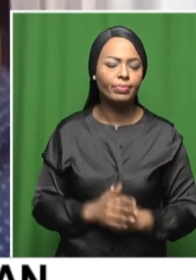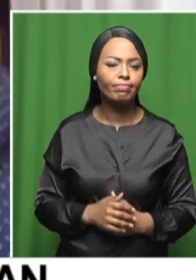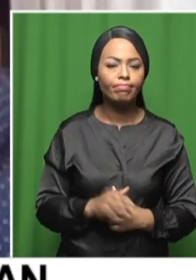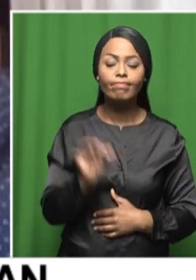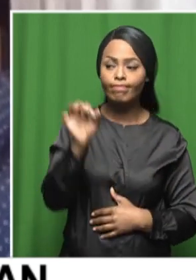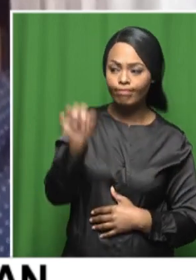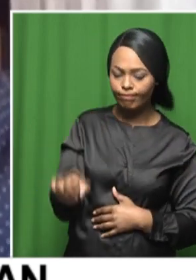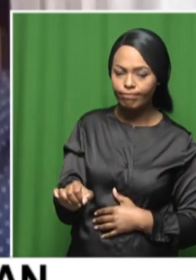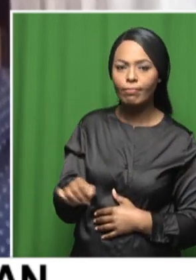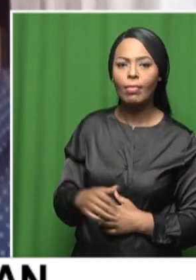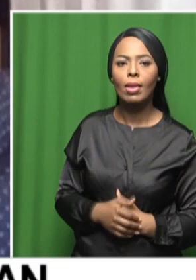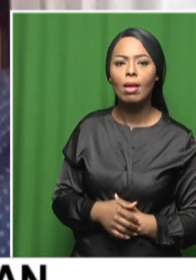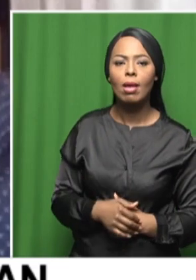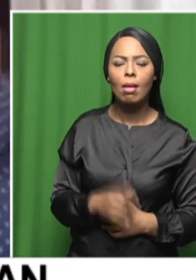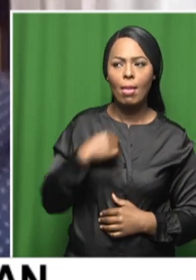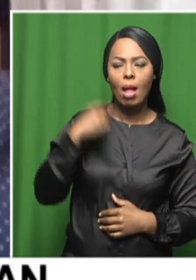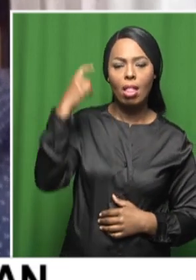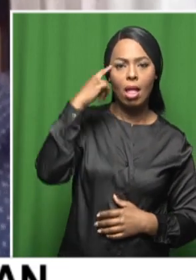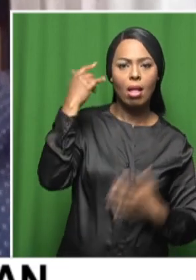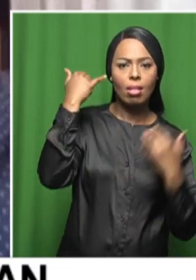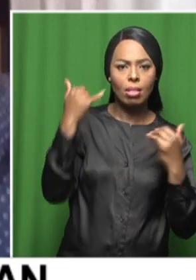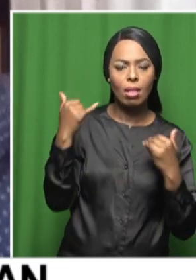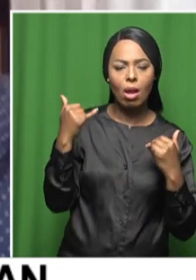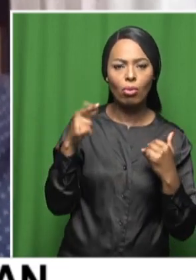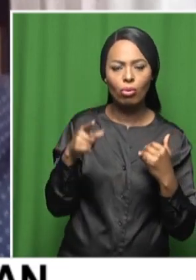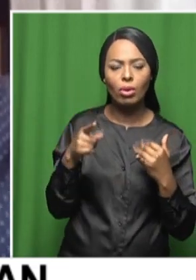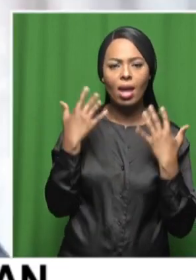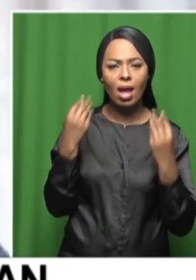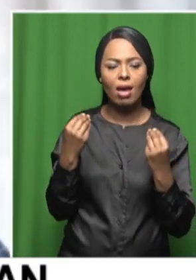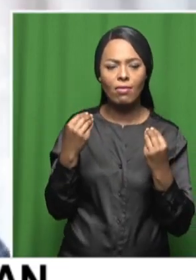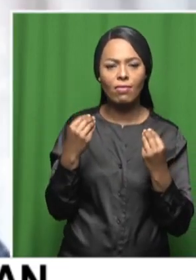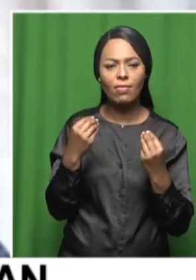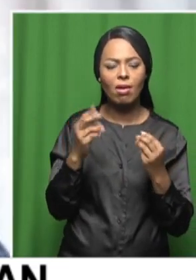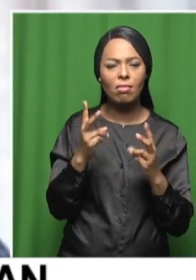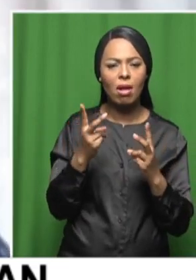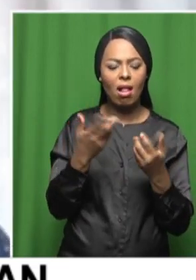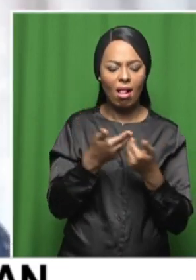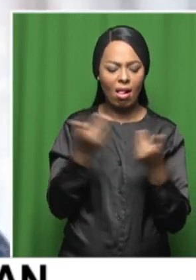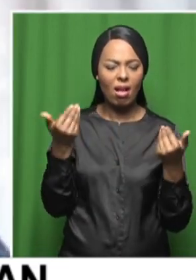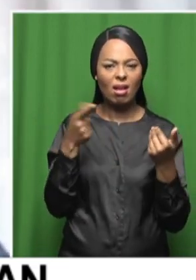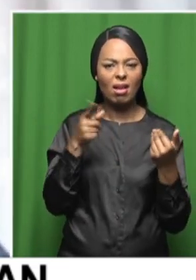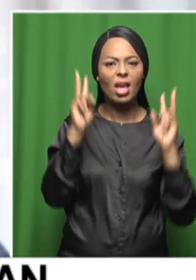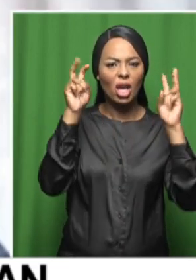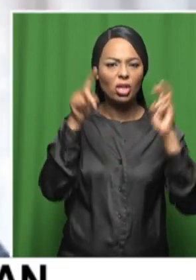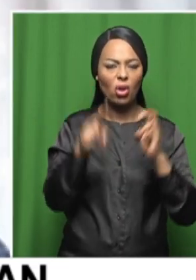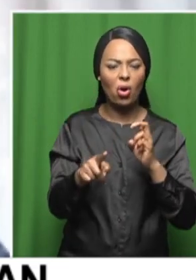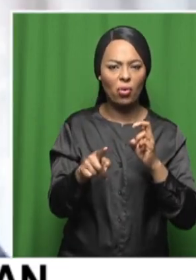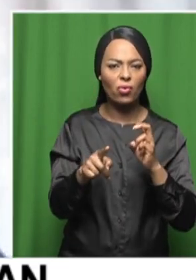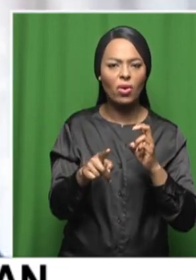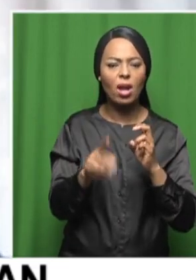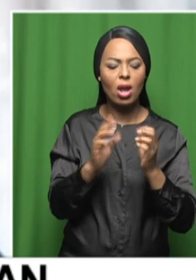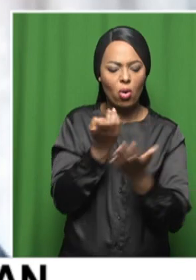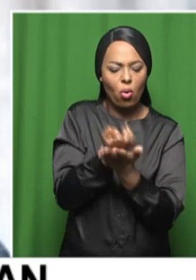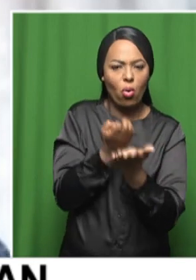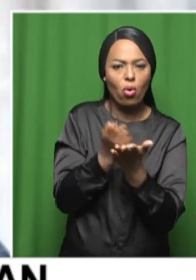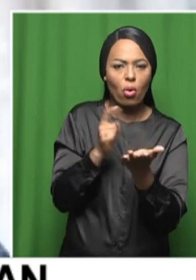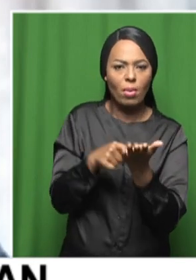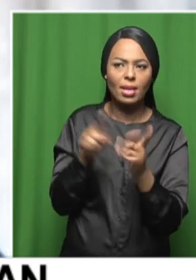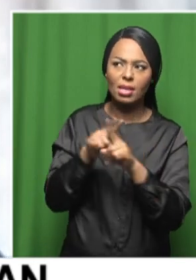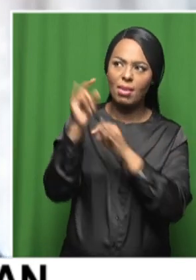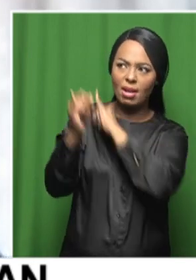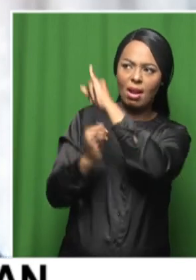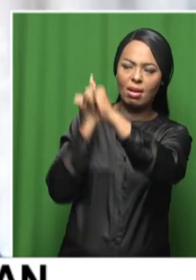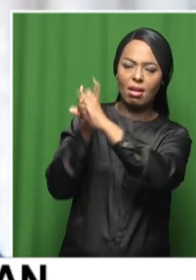Yeah, so I think there's a disequilibrium in the economy. As the international economist, I can tell you,